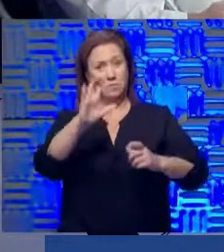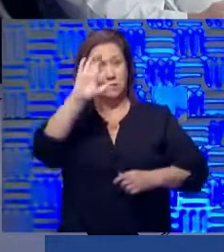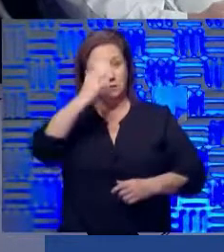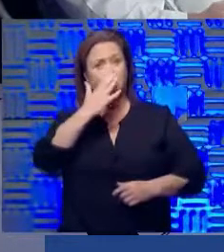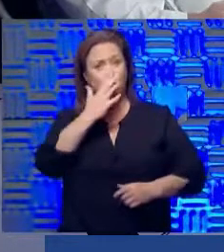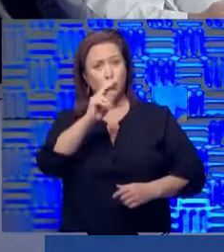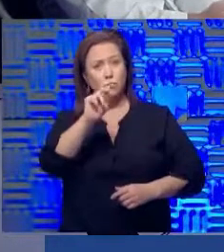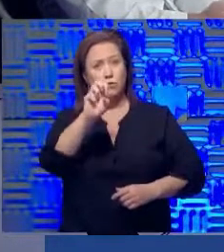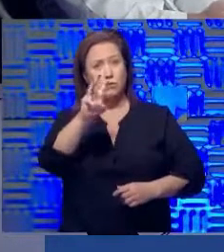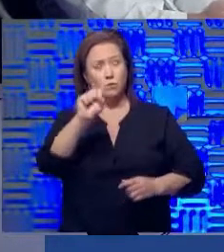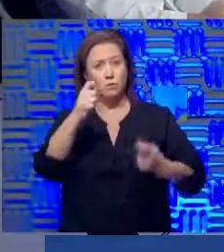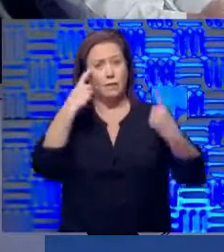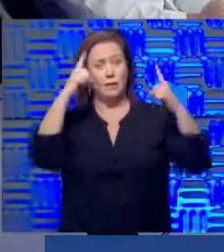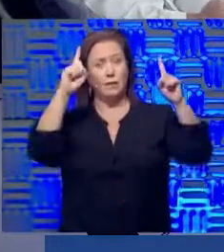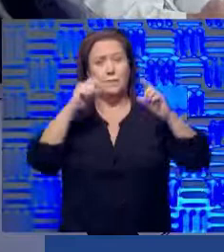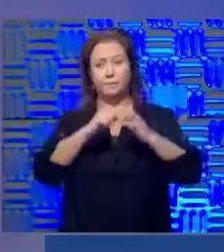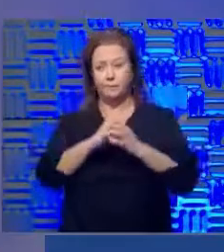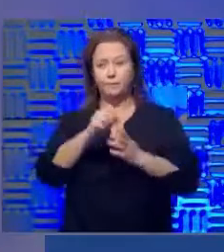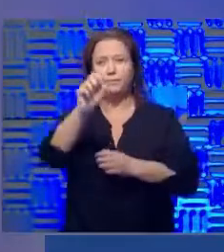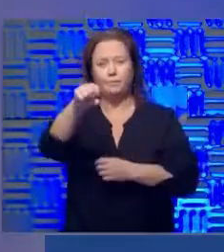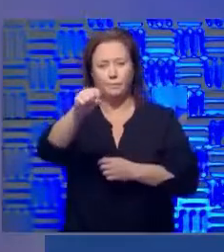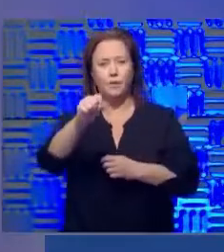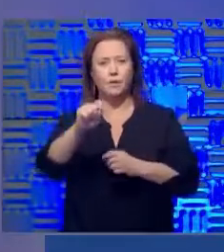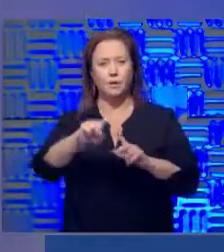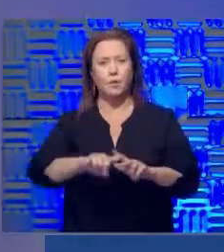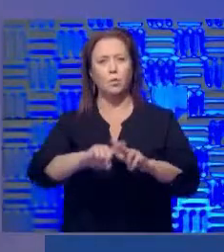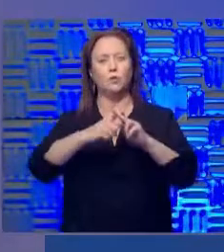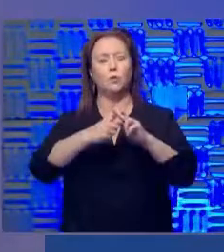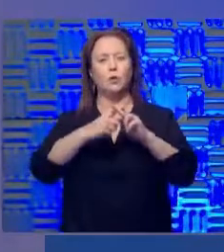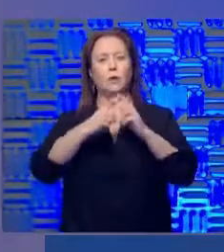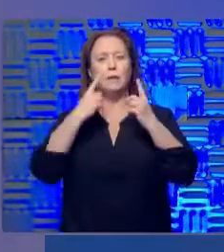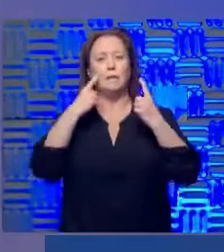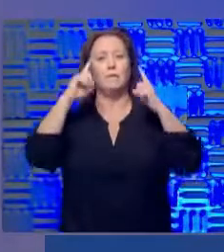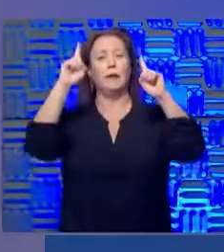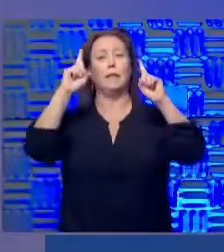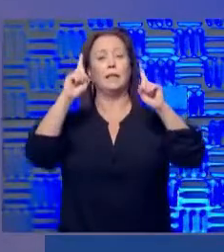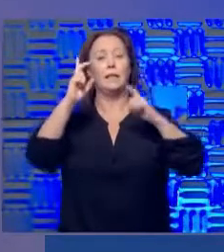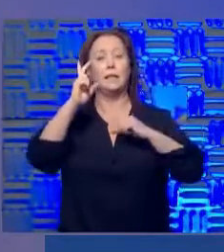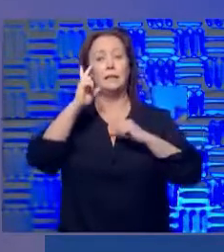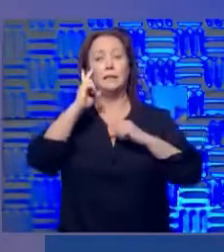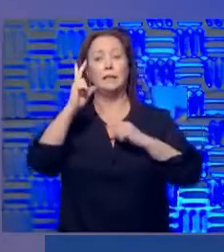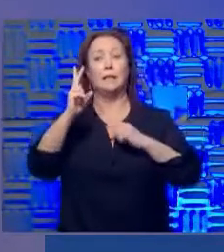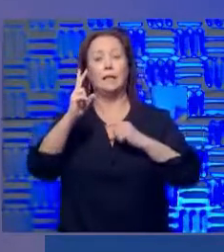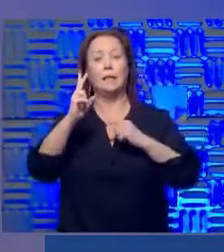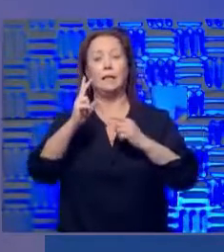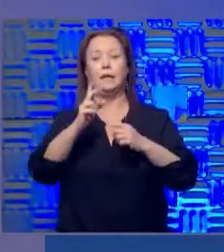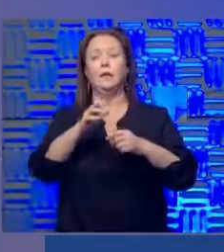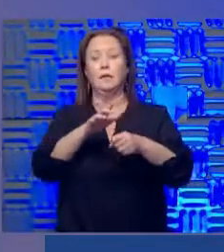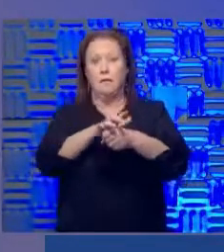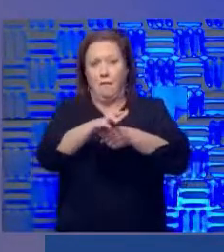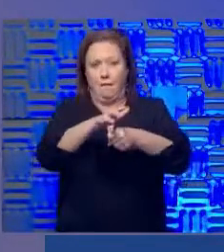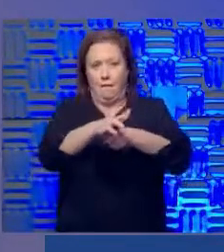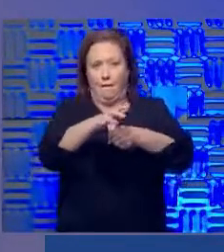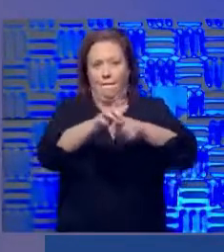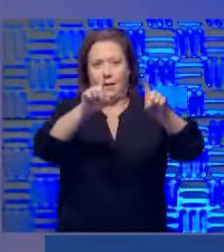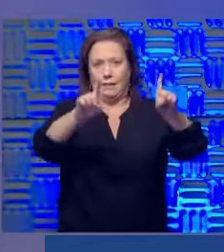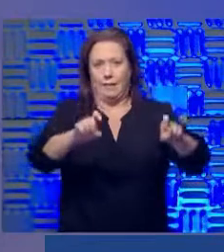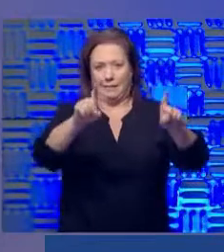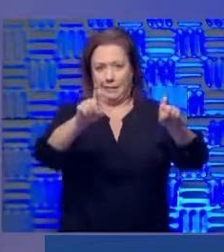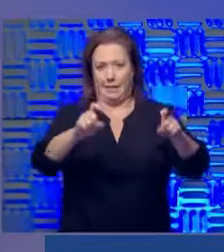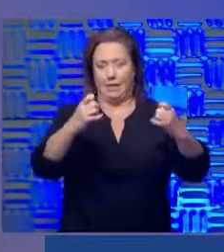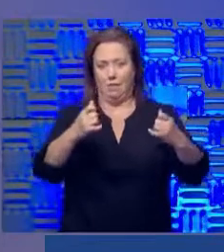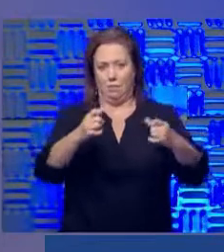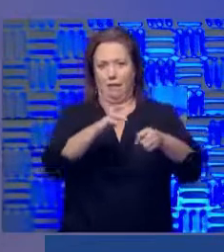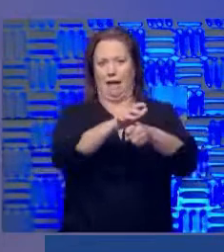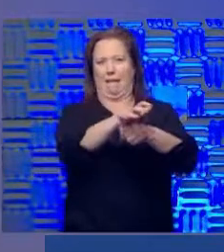news finally on that front. Yeah, I think we are starting to finally see adequate tests, meaning they are